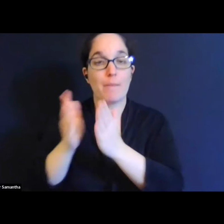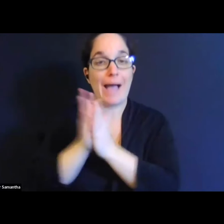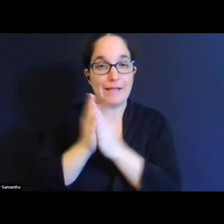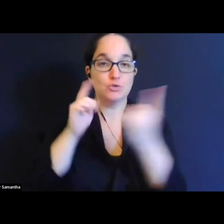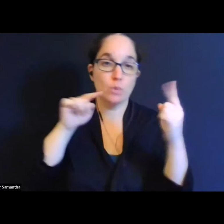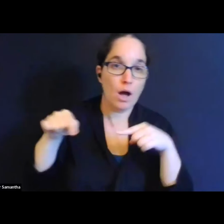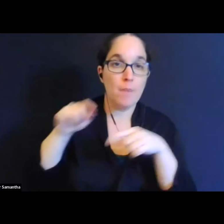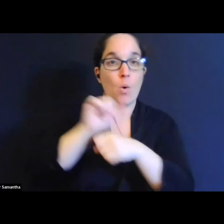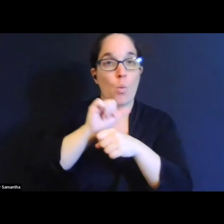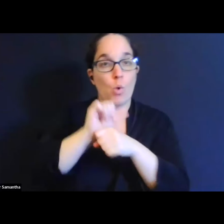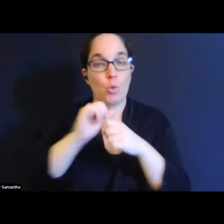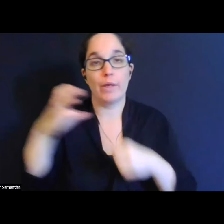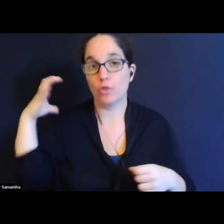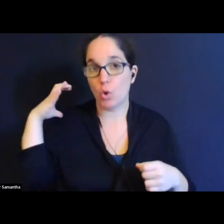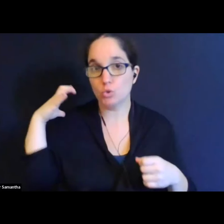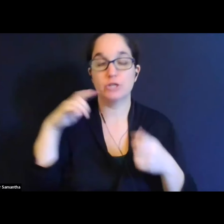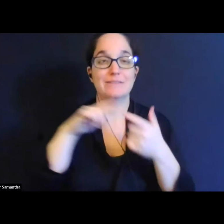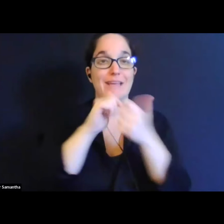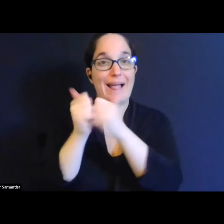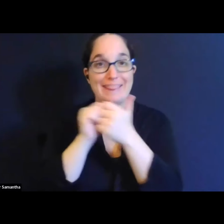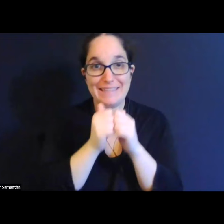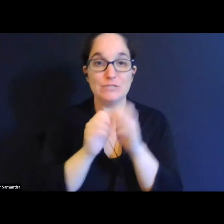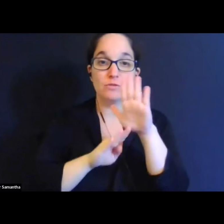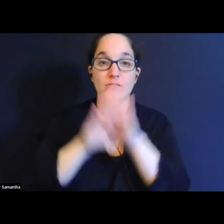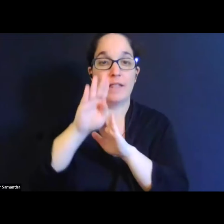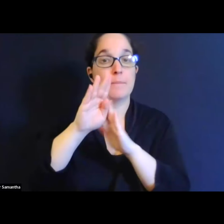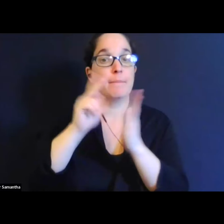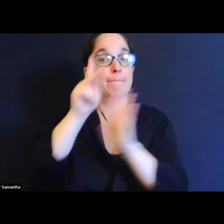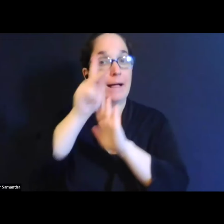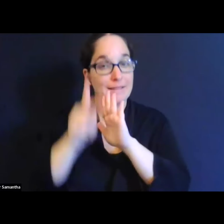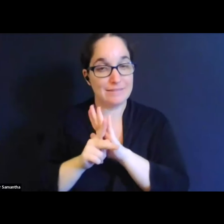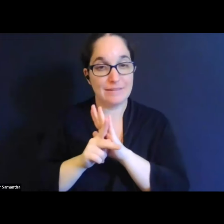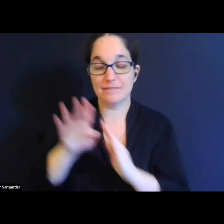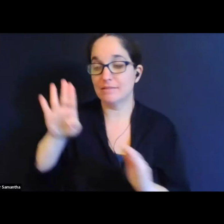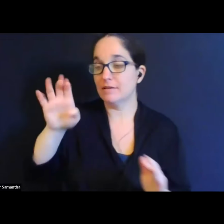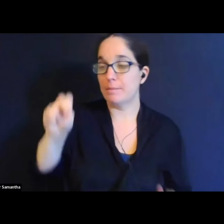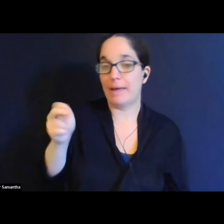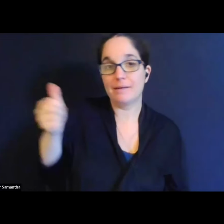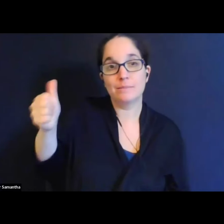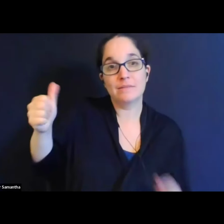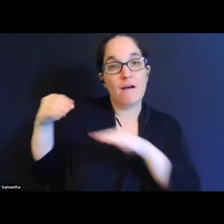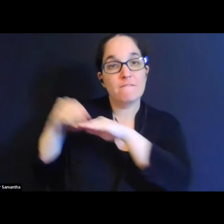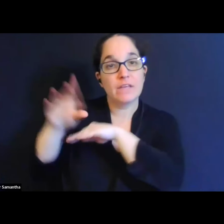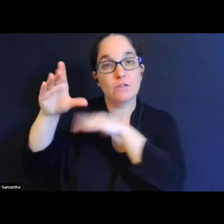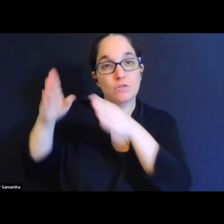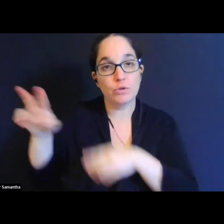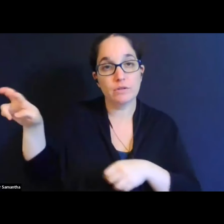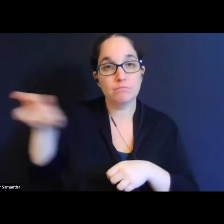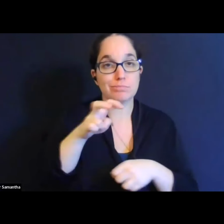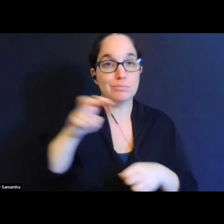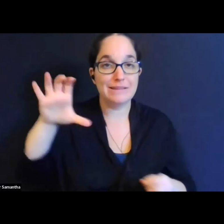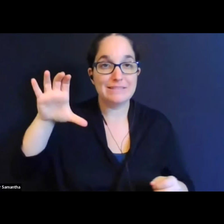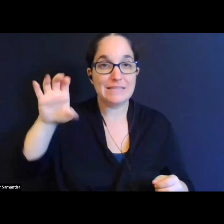and families to develop recovery-oriented policies. Ben transitioned from consultant to CEO of